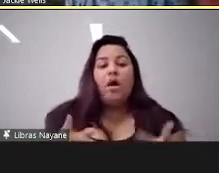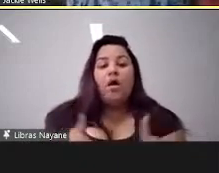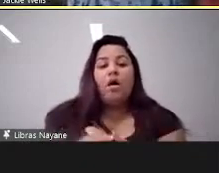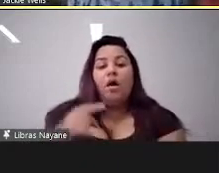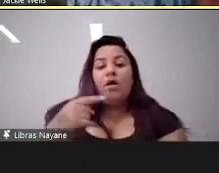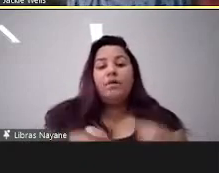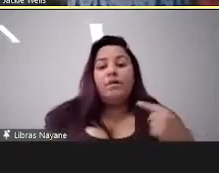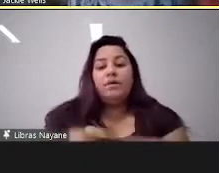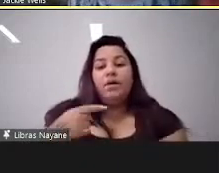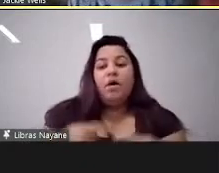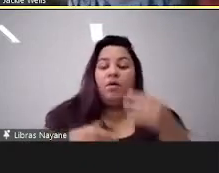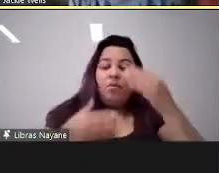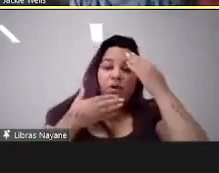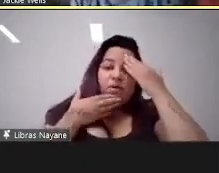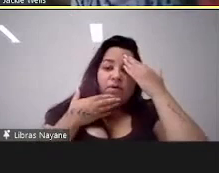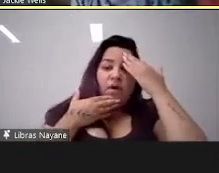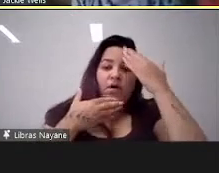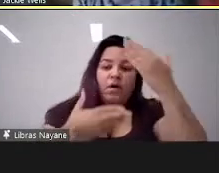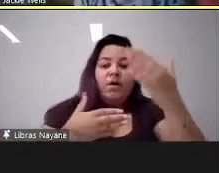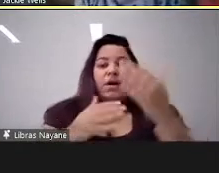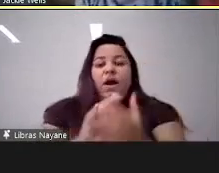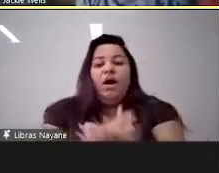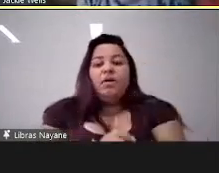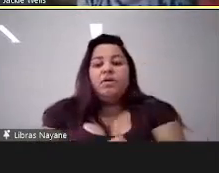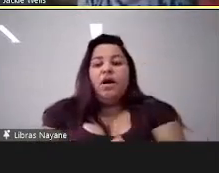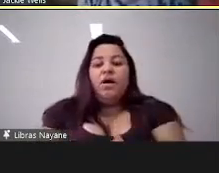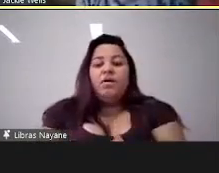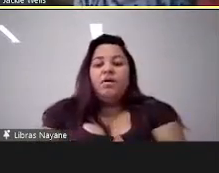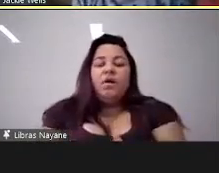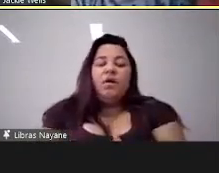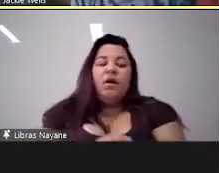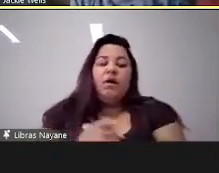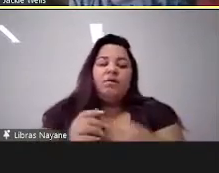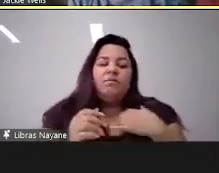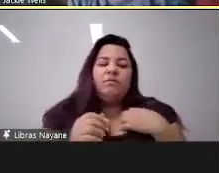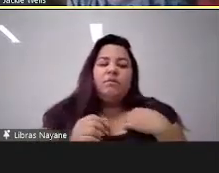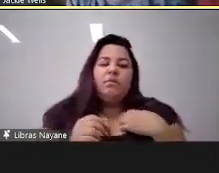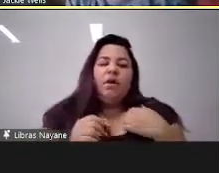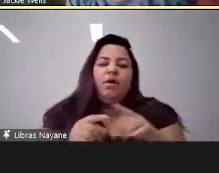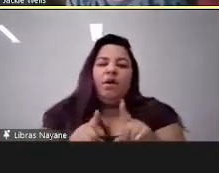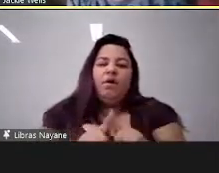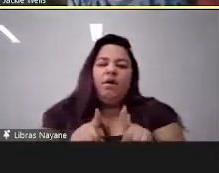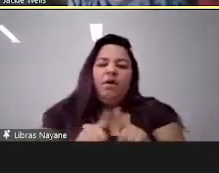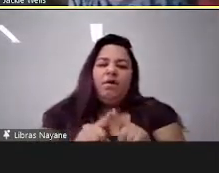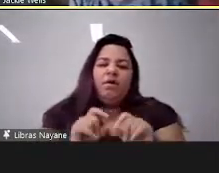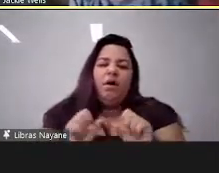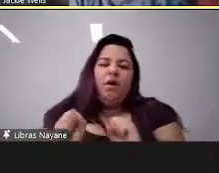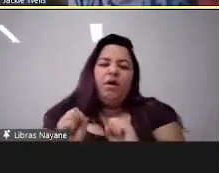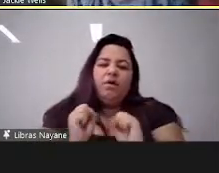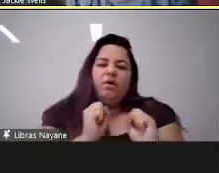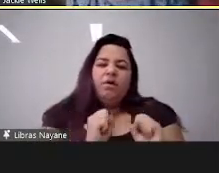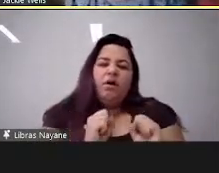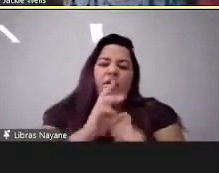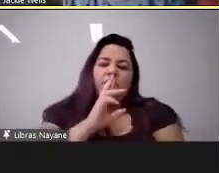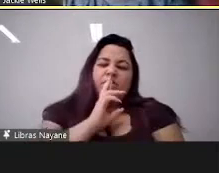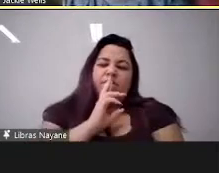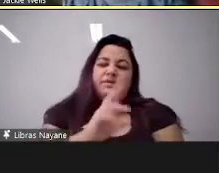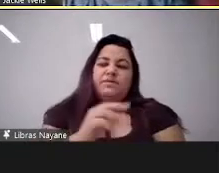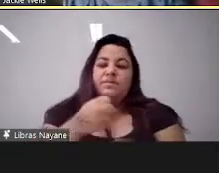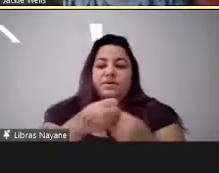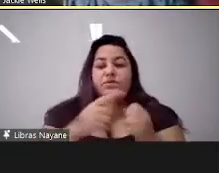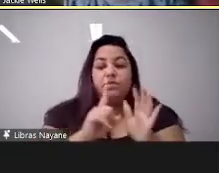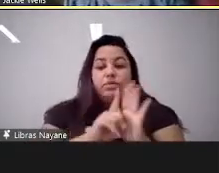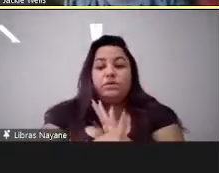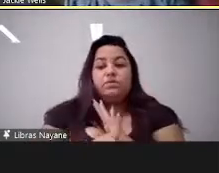much. And I am happy to take questions either now or through email later on if you have any. Thank